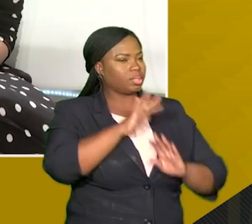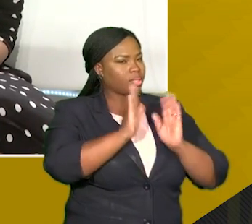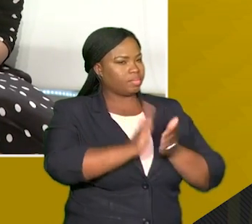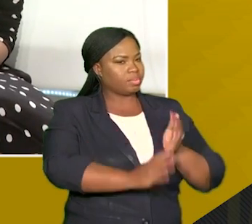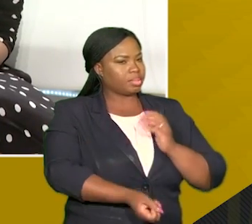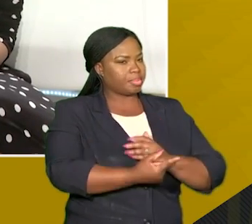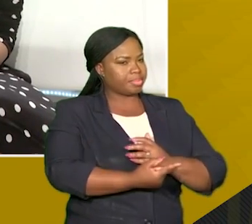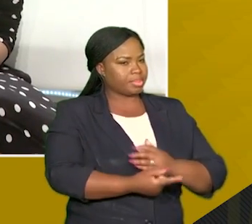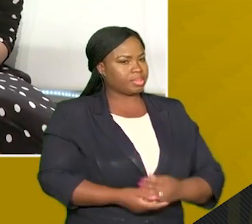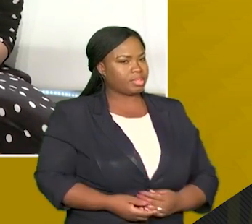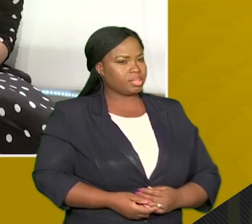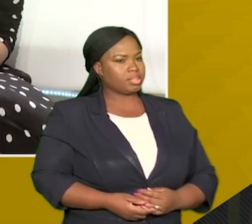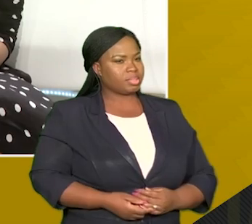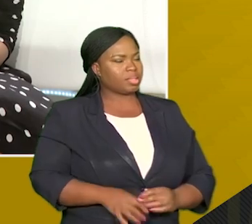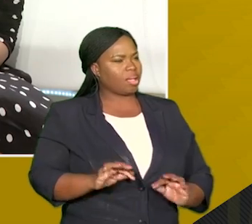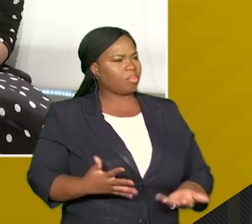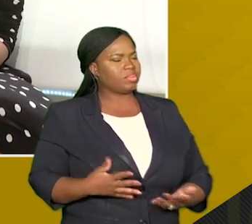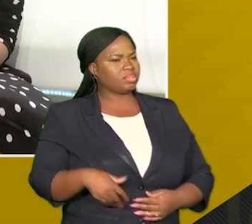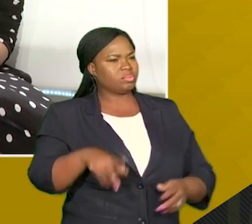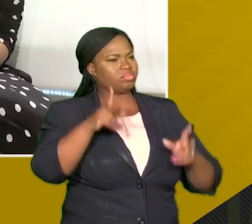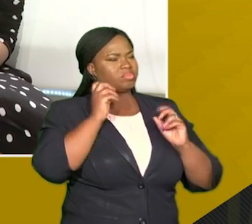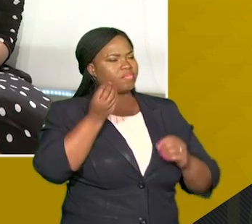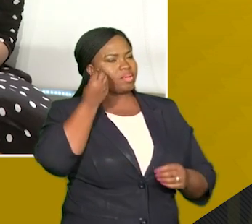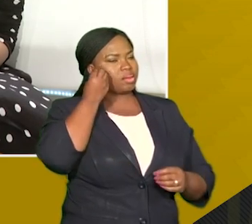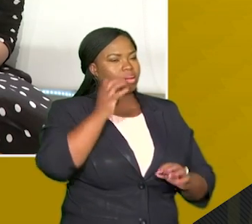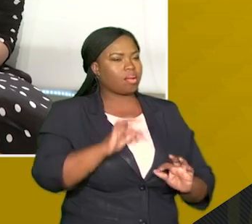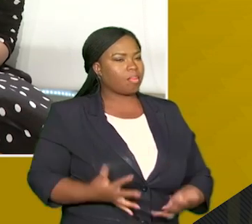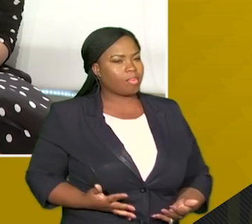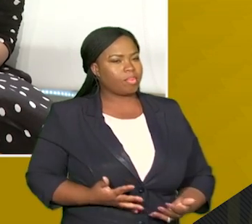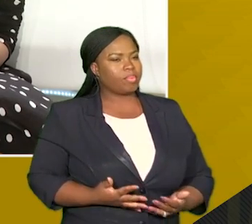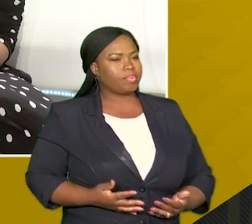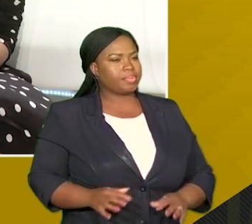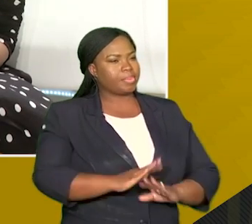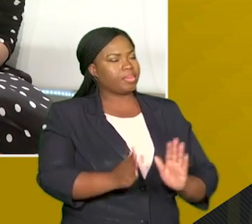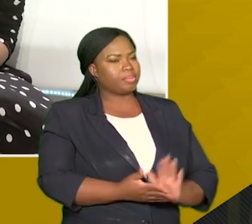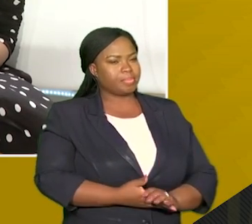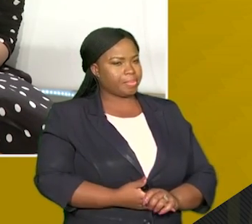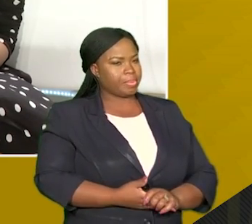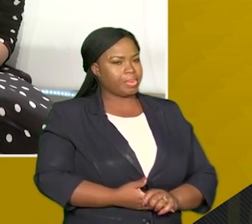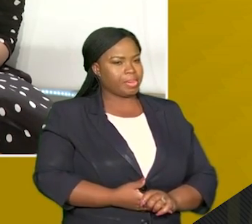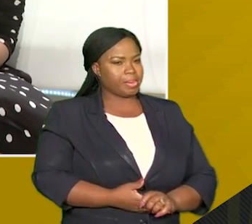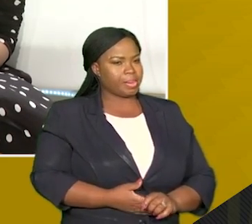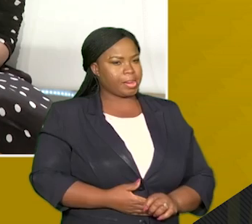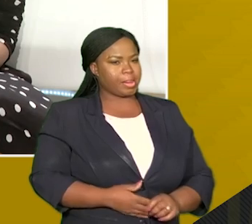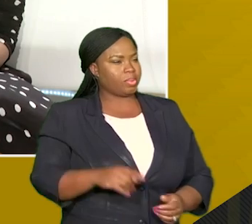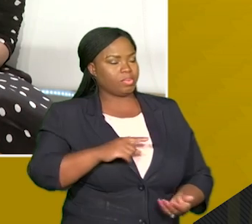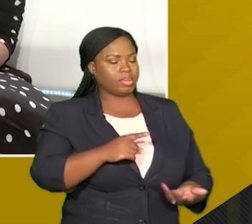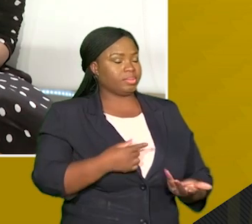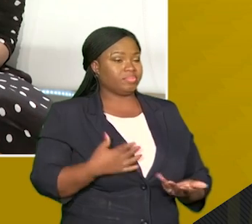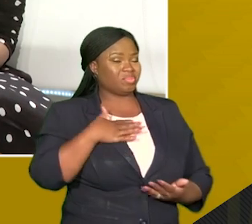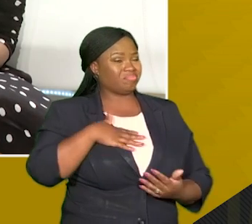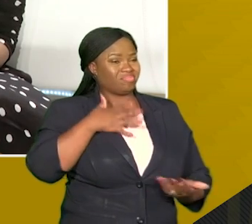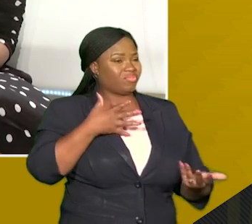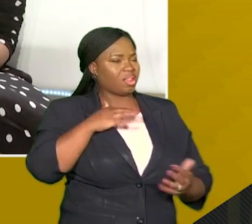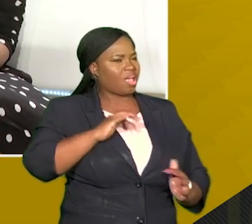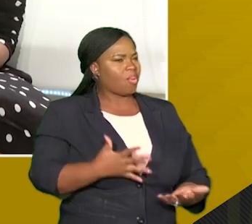happened. How was it nazwa kanjani and the whole experience, I could only imagine what in a feel like